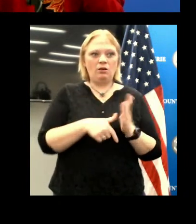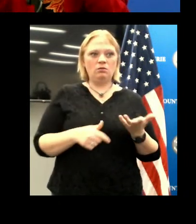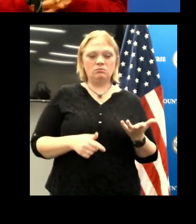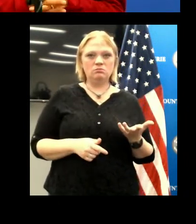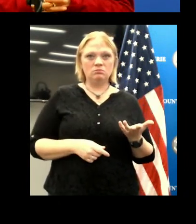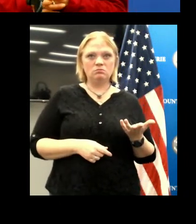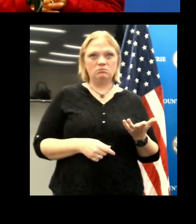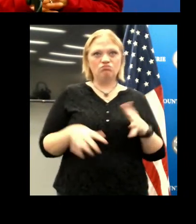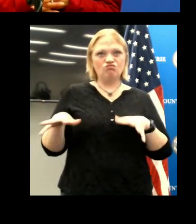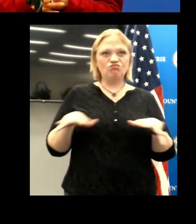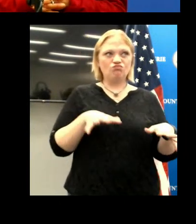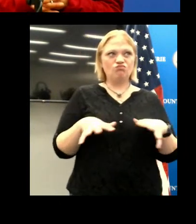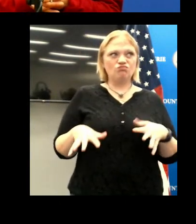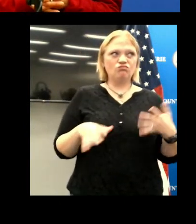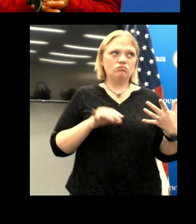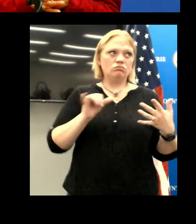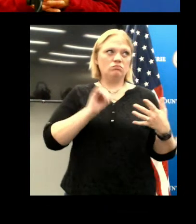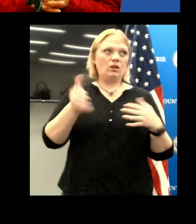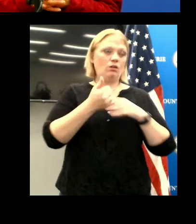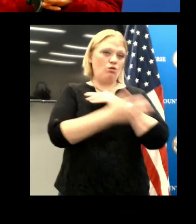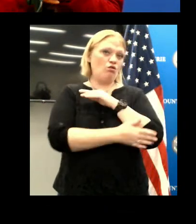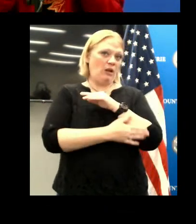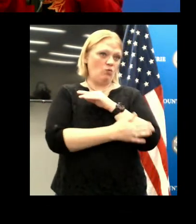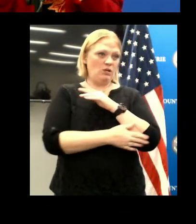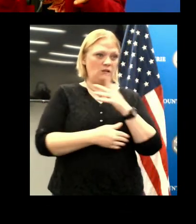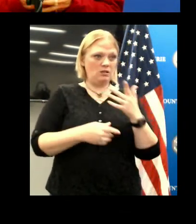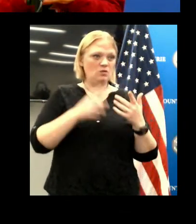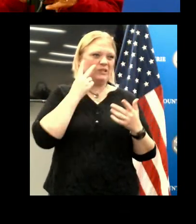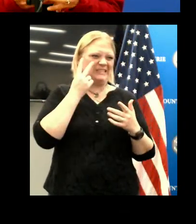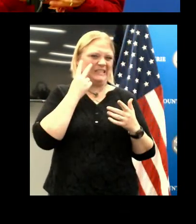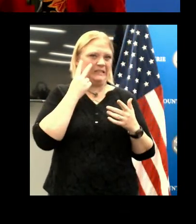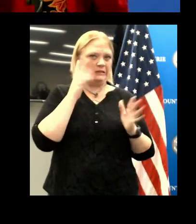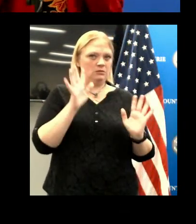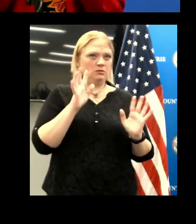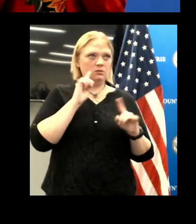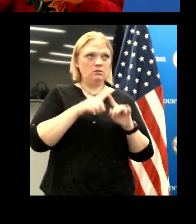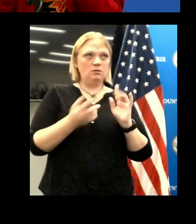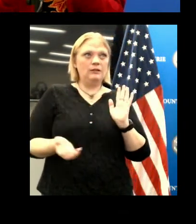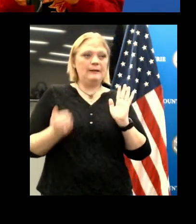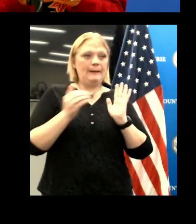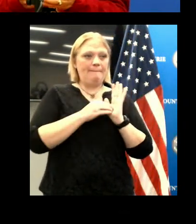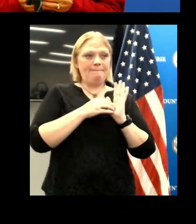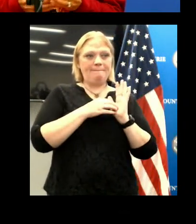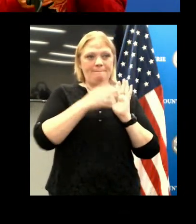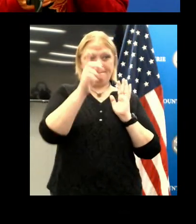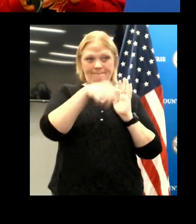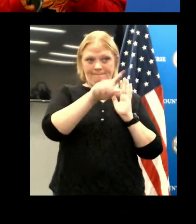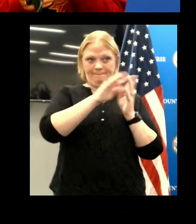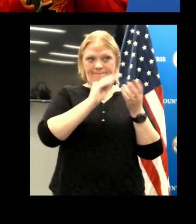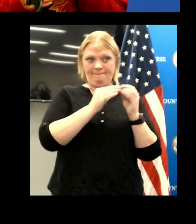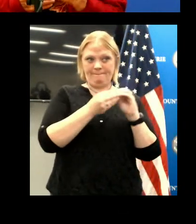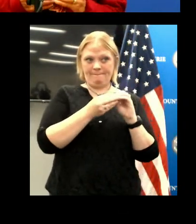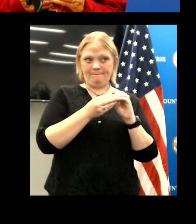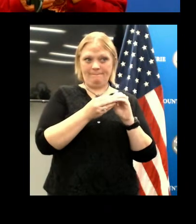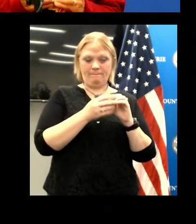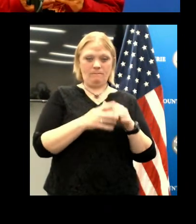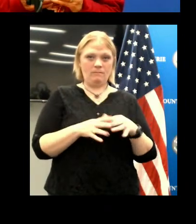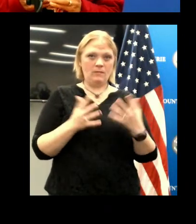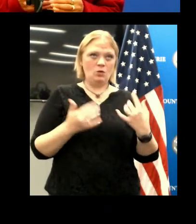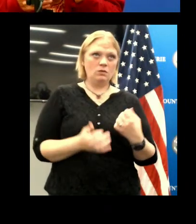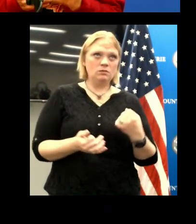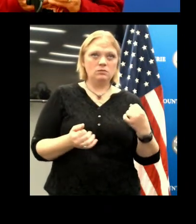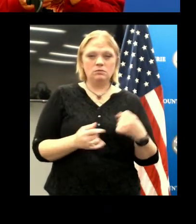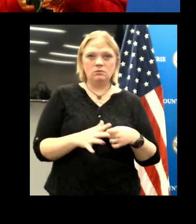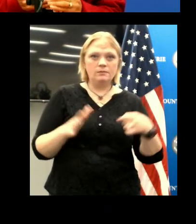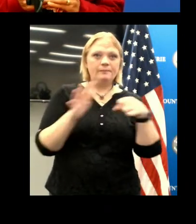like they've done in other counties. We'll see. But again, these numbers are completely